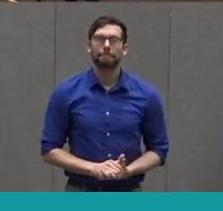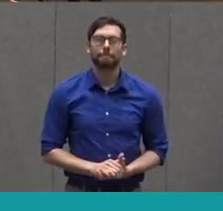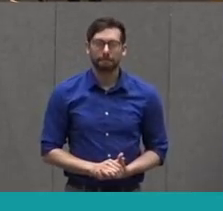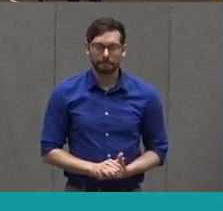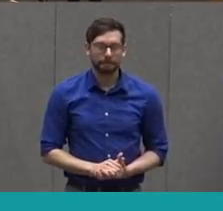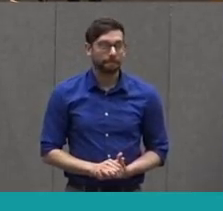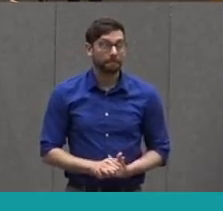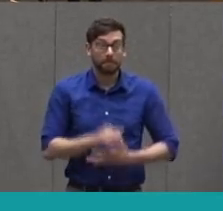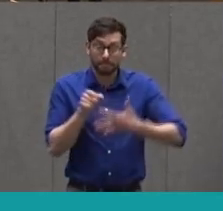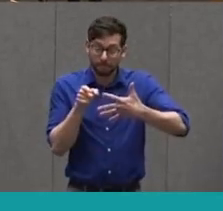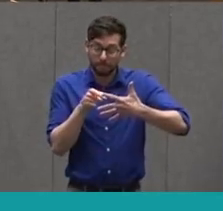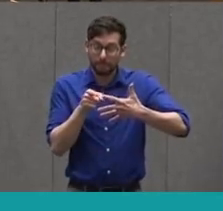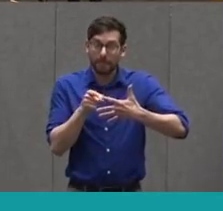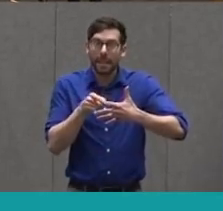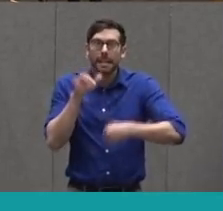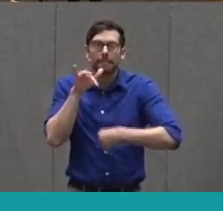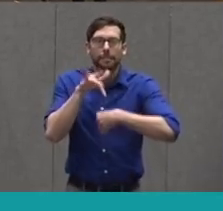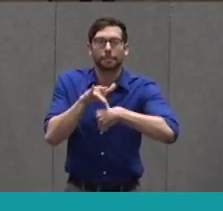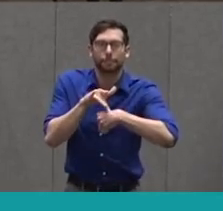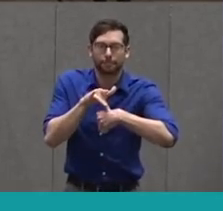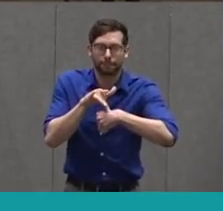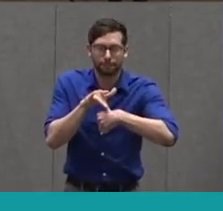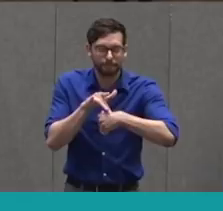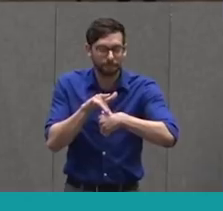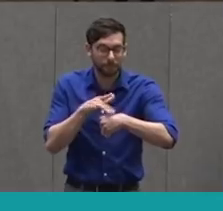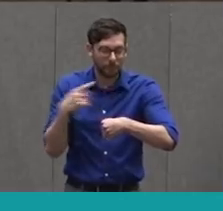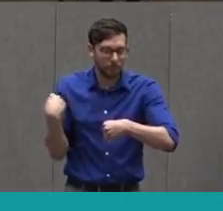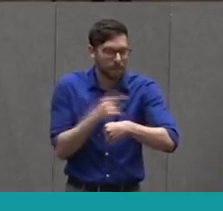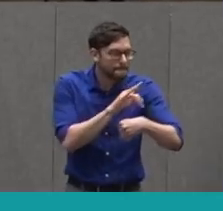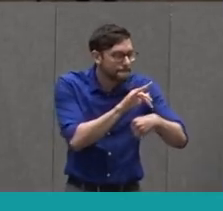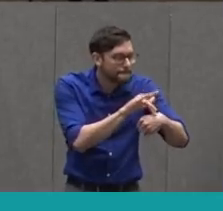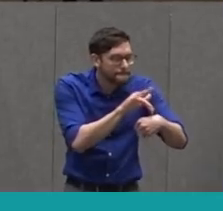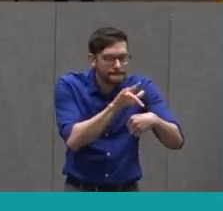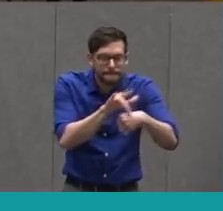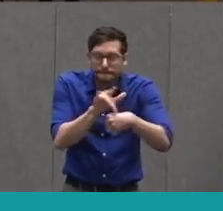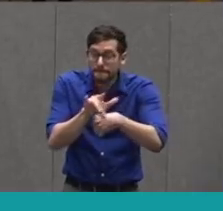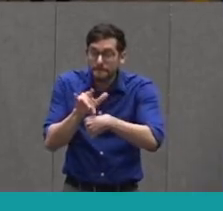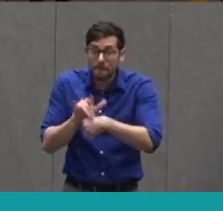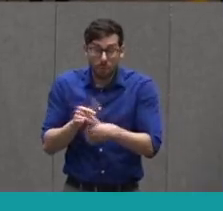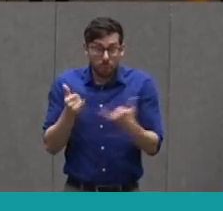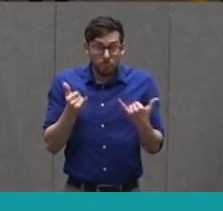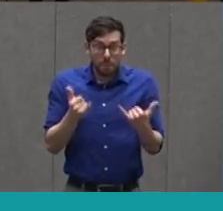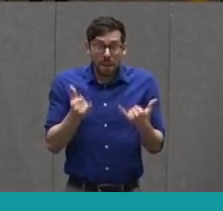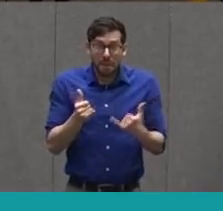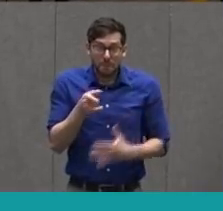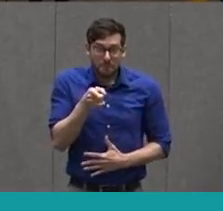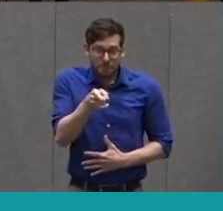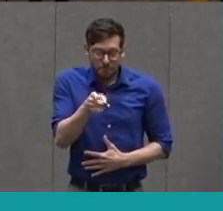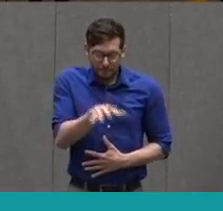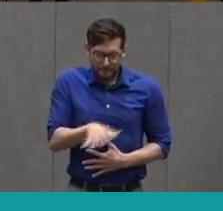We can touch what's around us also. What's around you that you can touch?